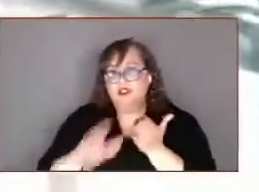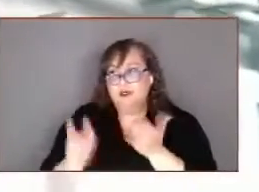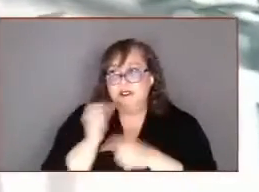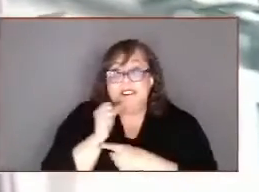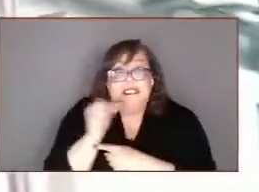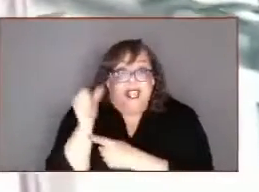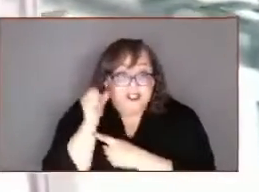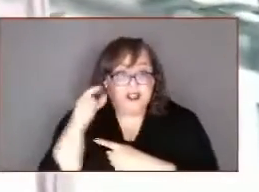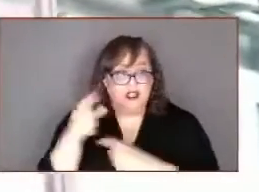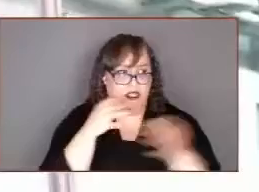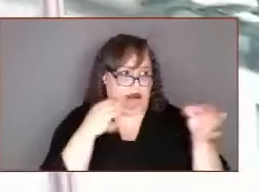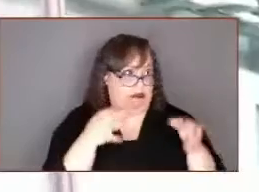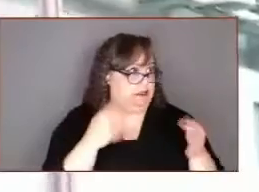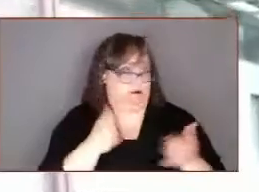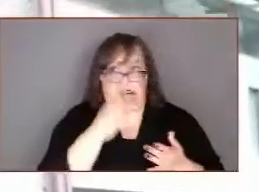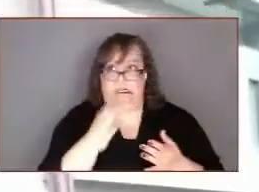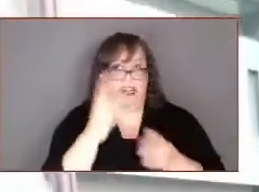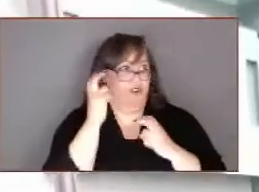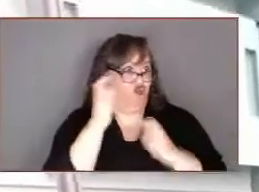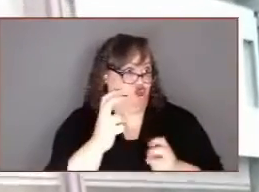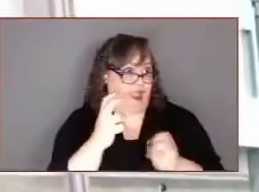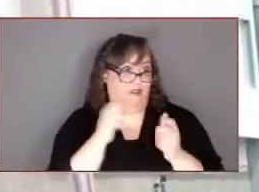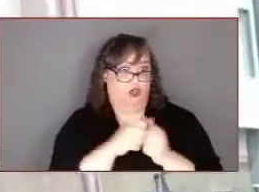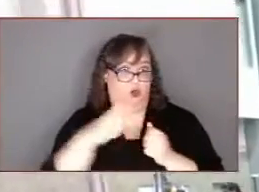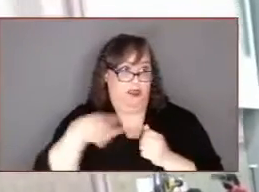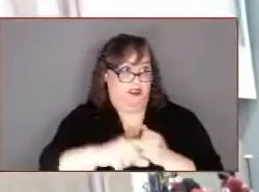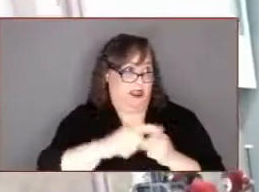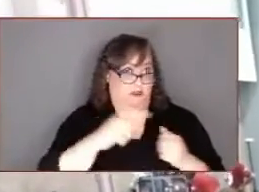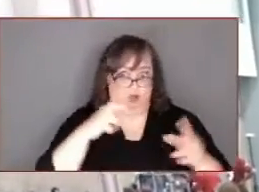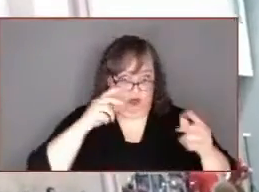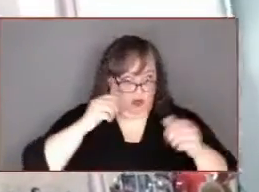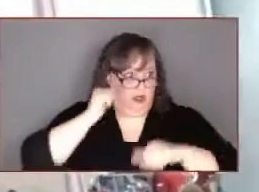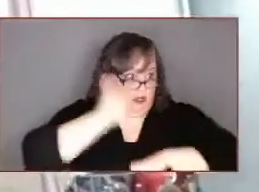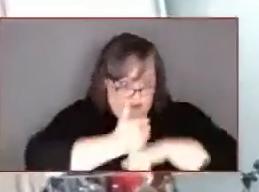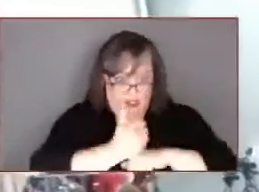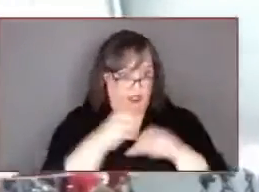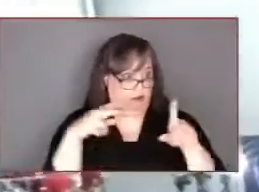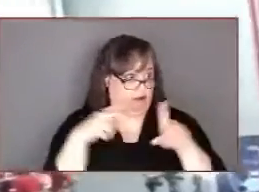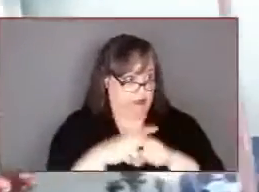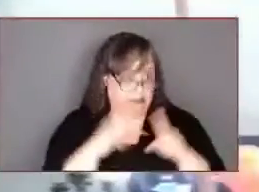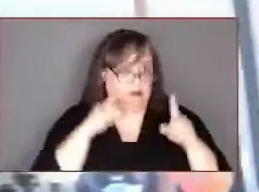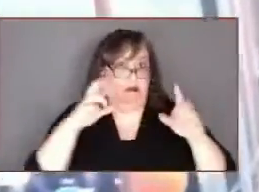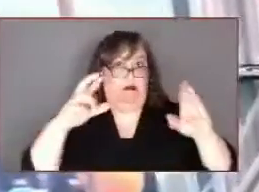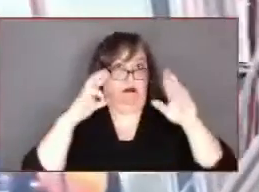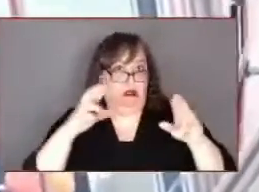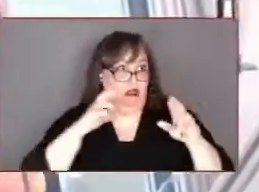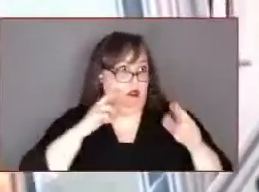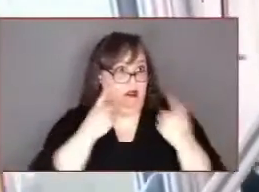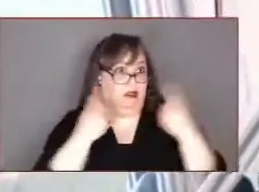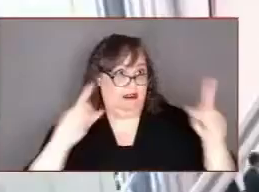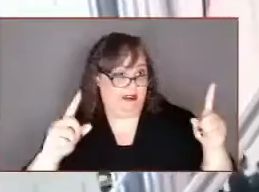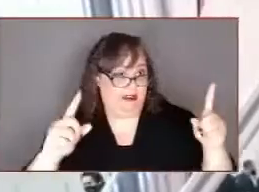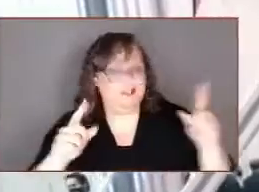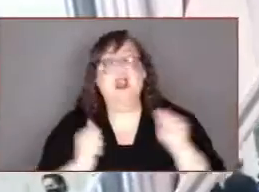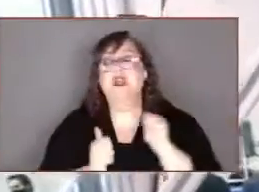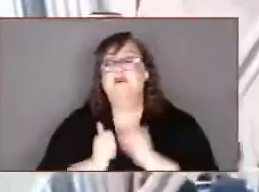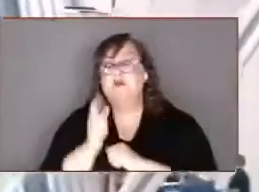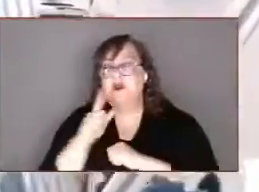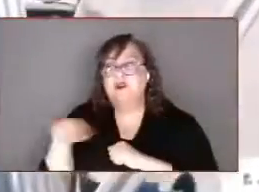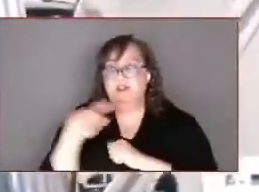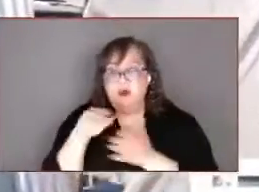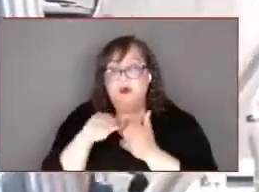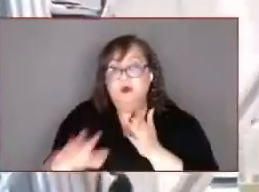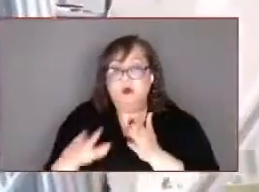a little nerve-wracking powering these on for the first time. Most of the university students today are using a drill to dig through